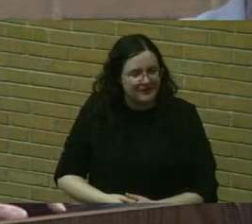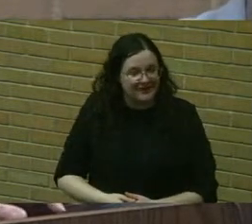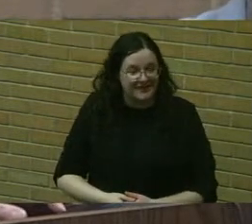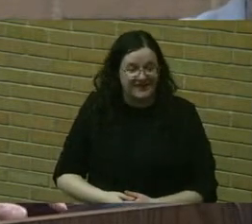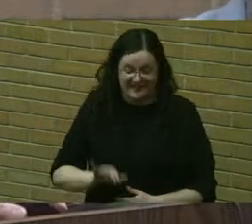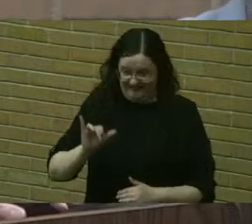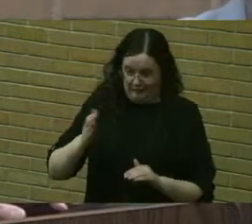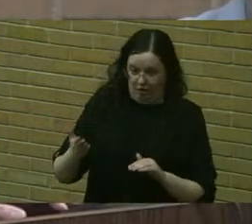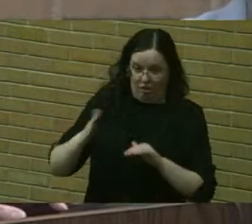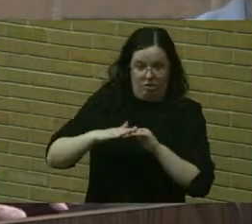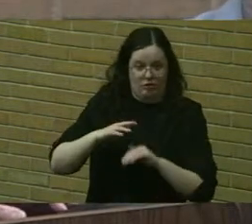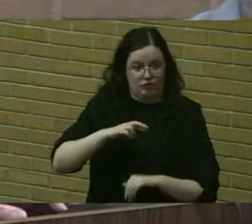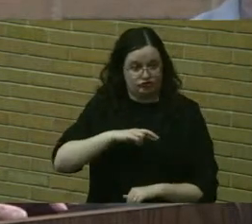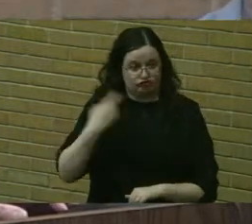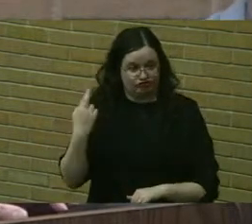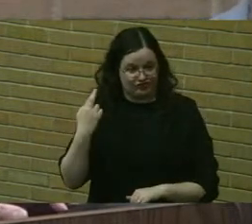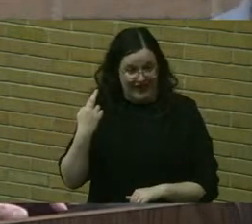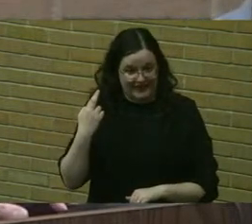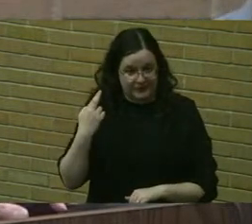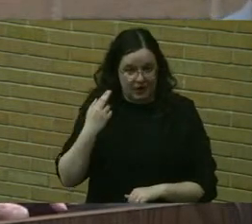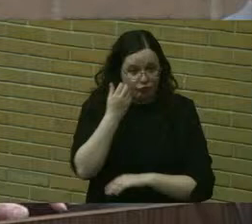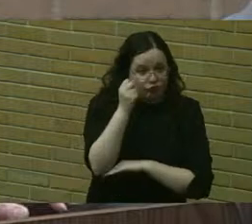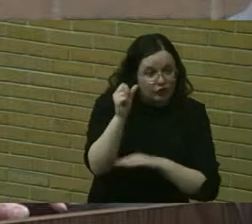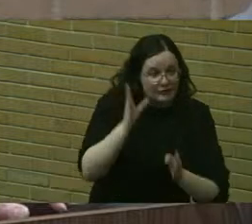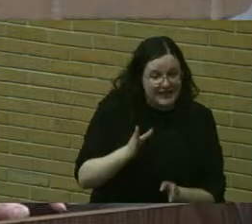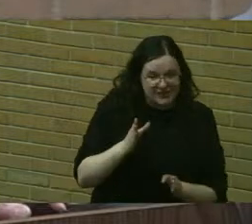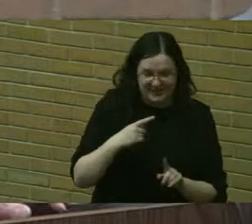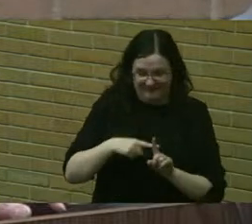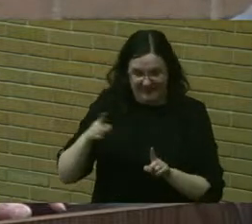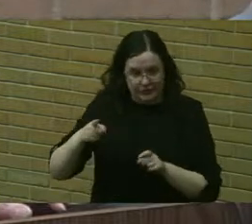risk of distracted drivers.